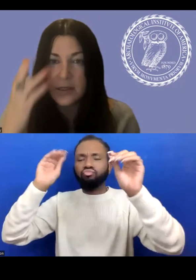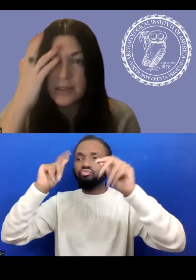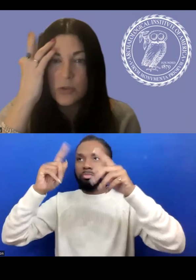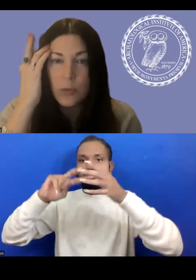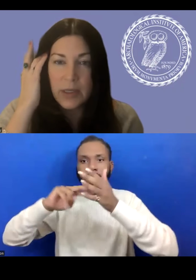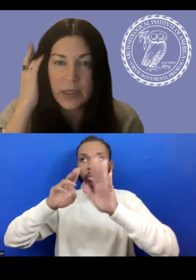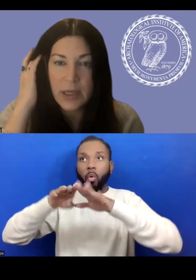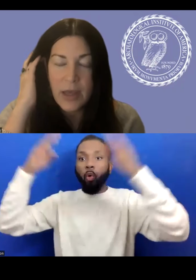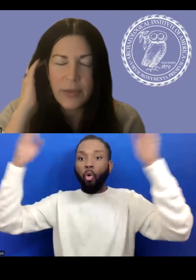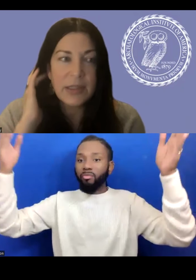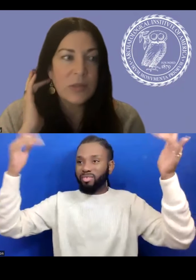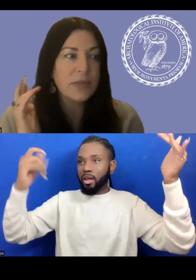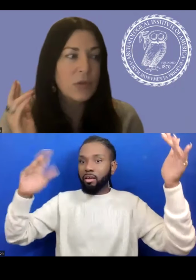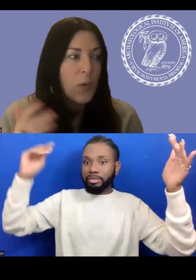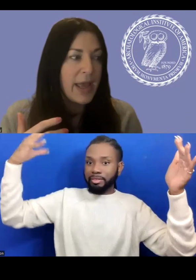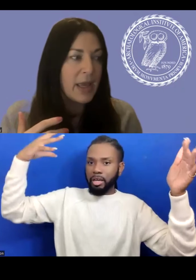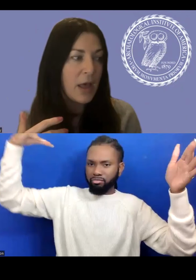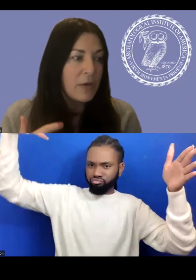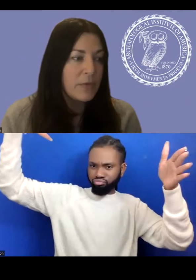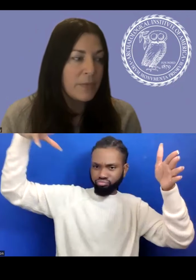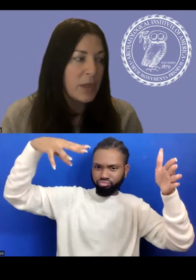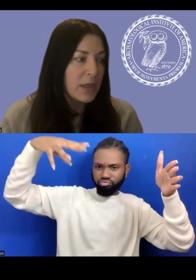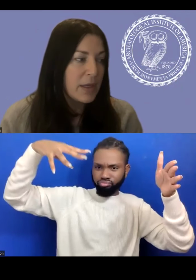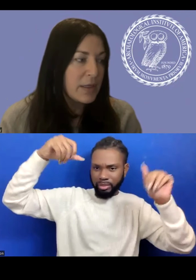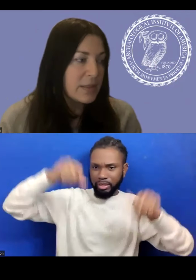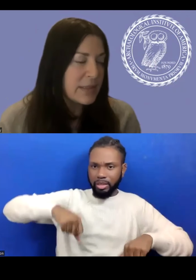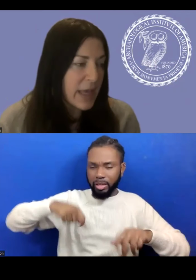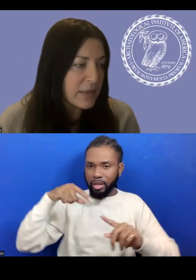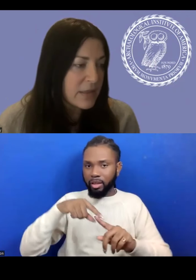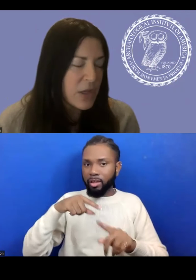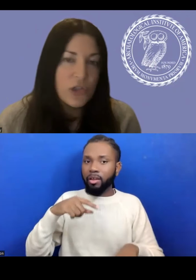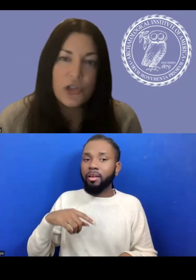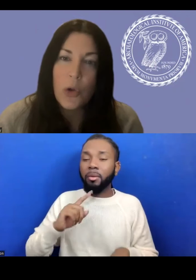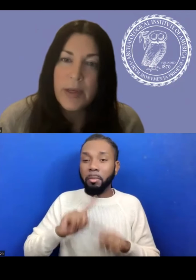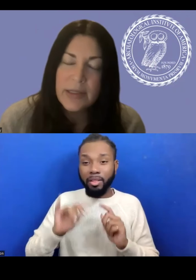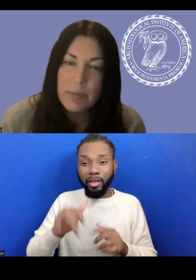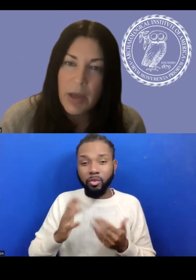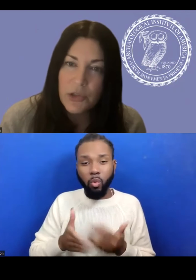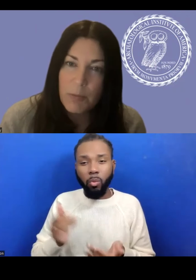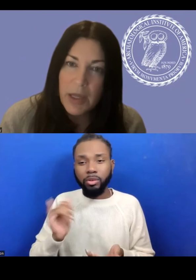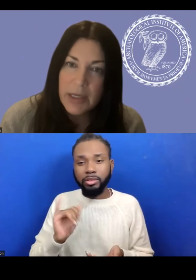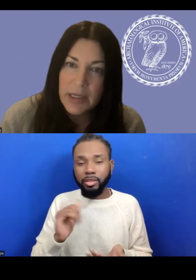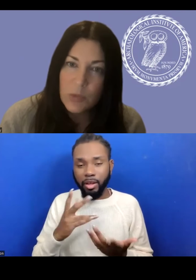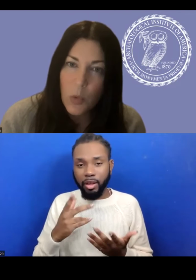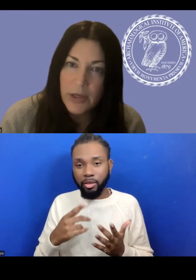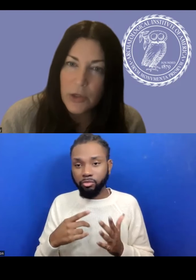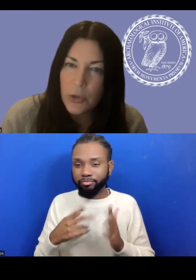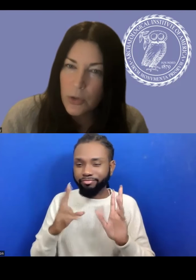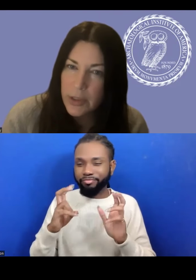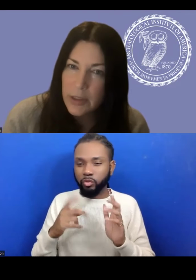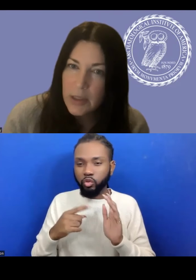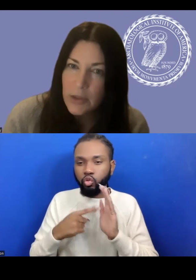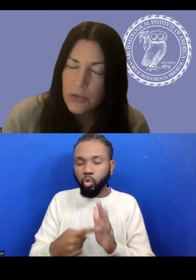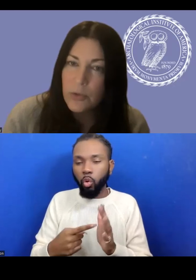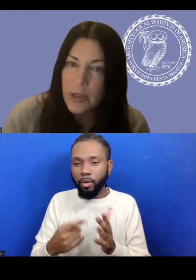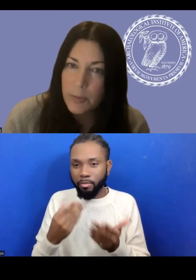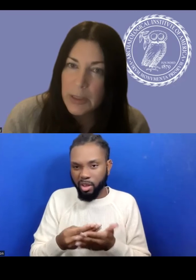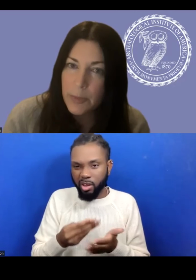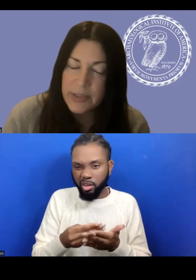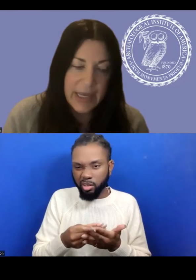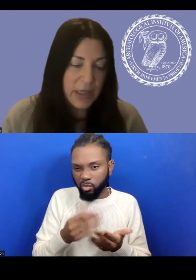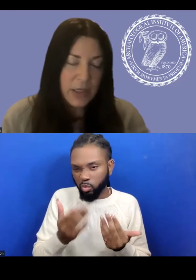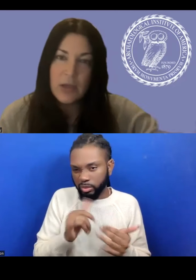can consume it. This was a way of, in a sense, showing as much money as one could to